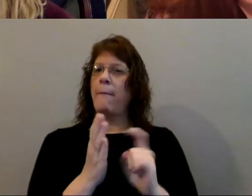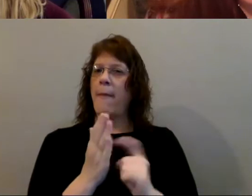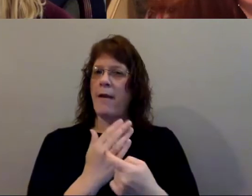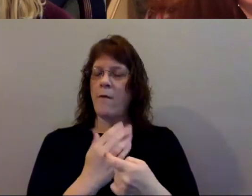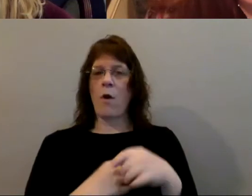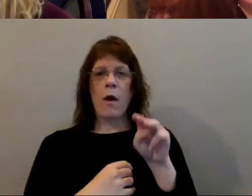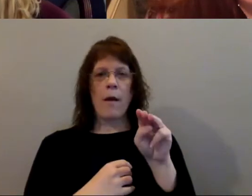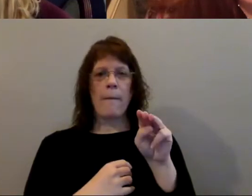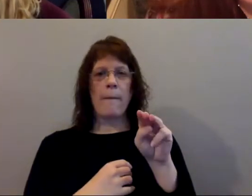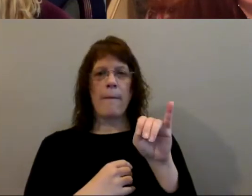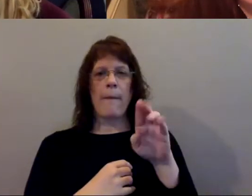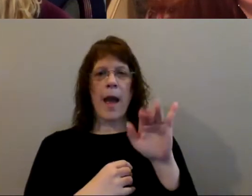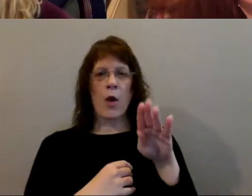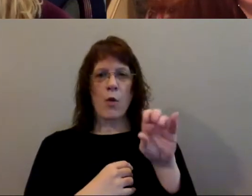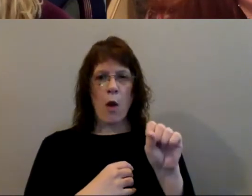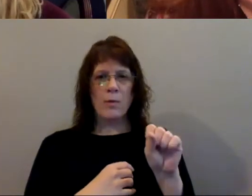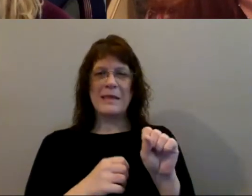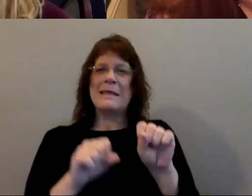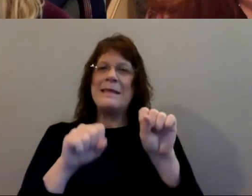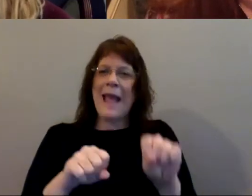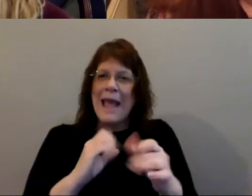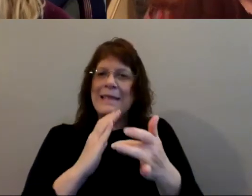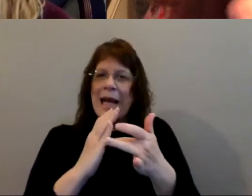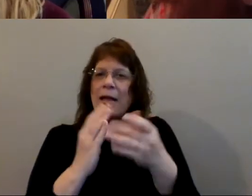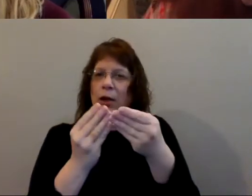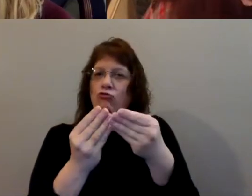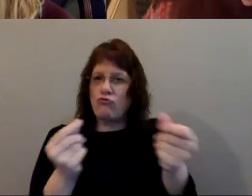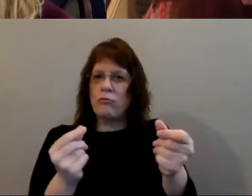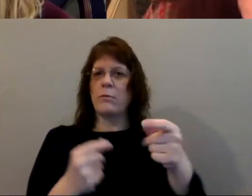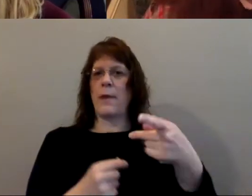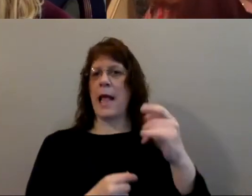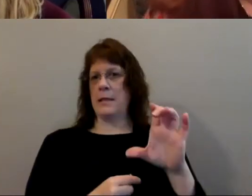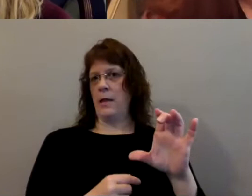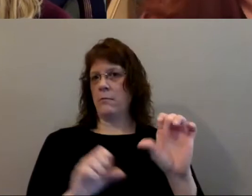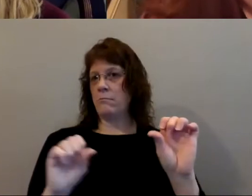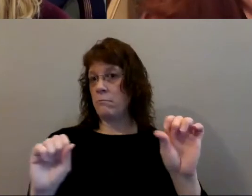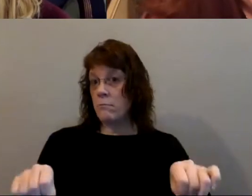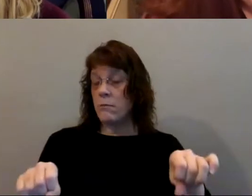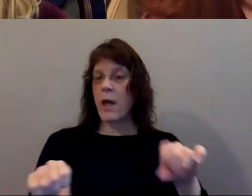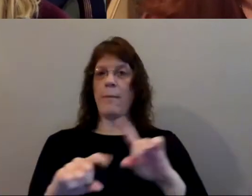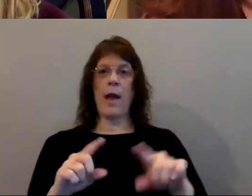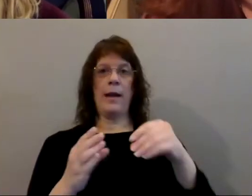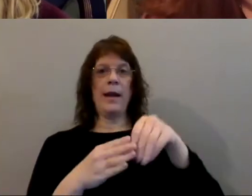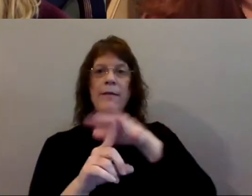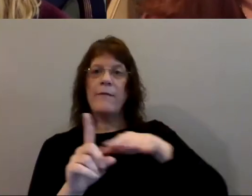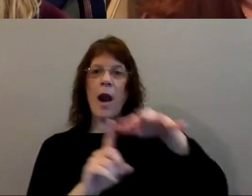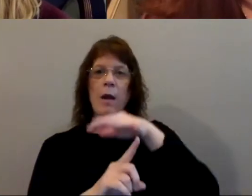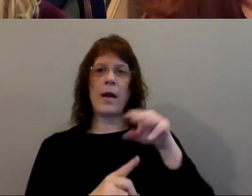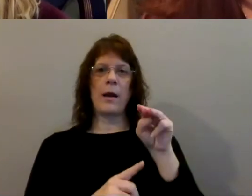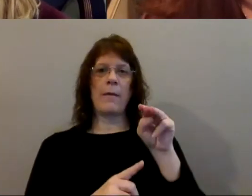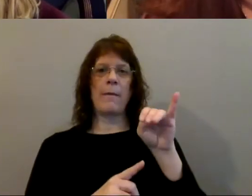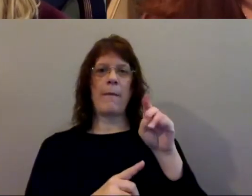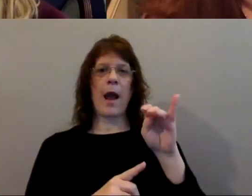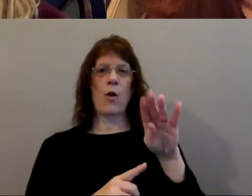Microbes often can technically degrade plastic, but in the environment, microbes kind of have this whole